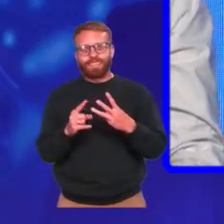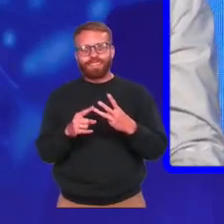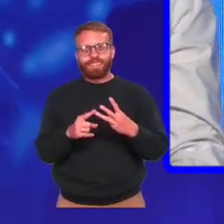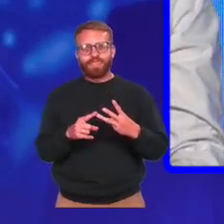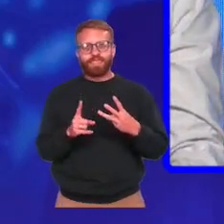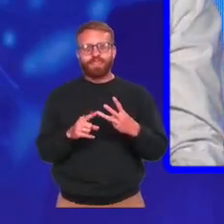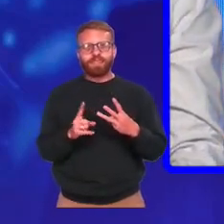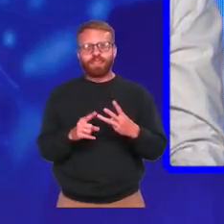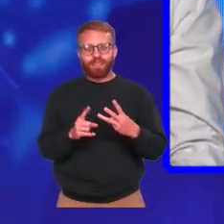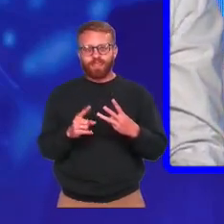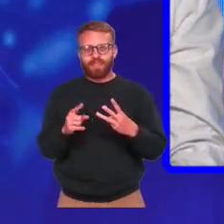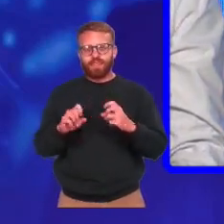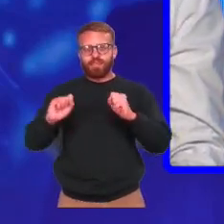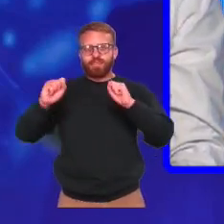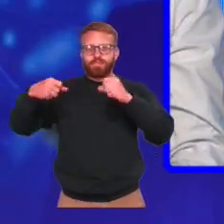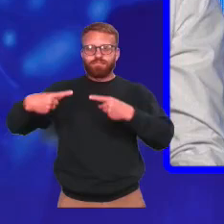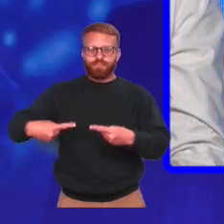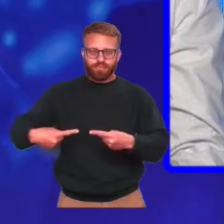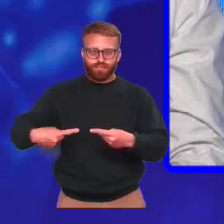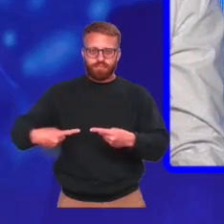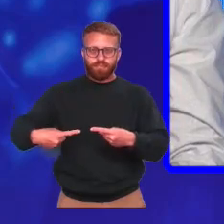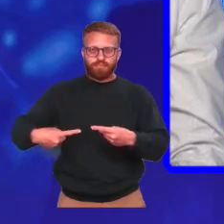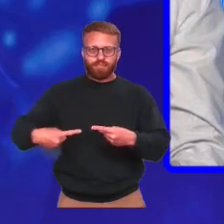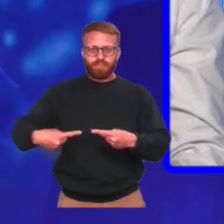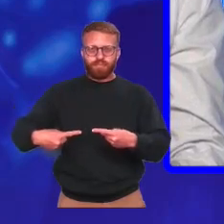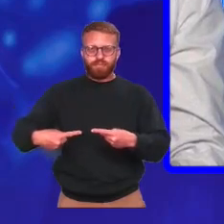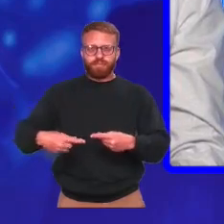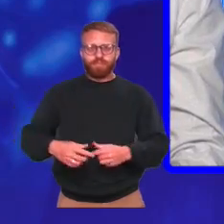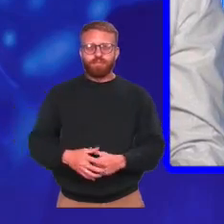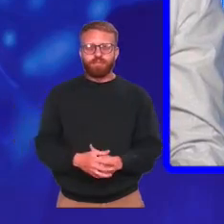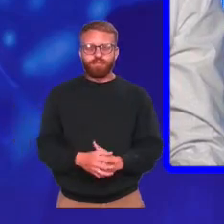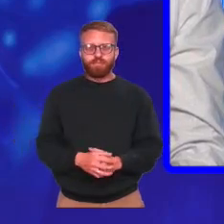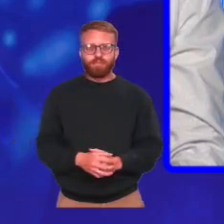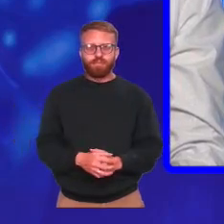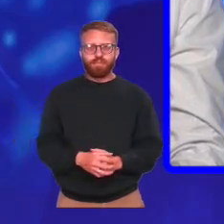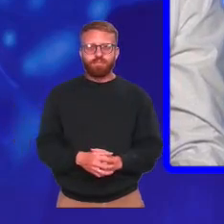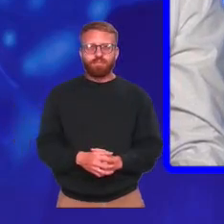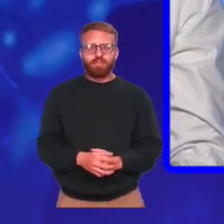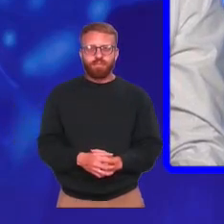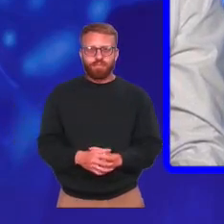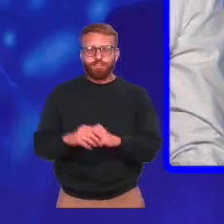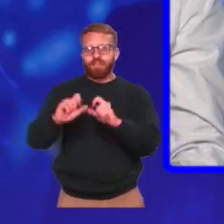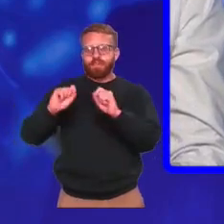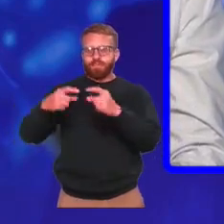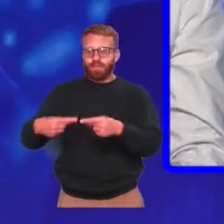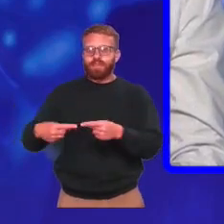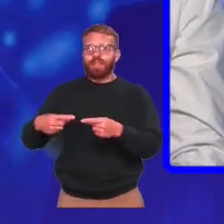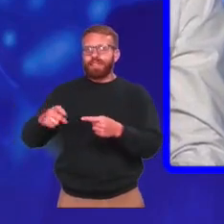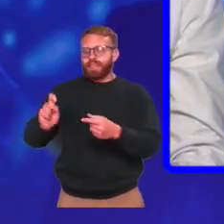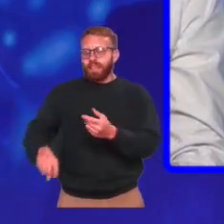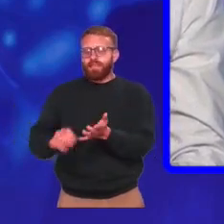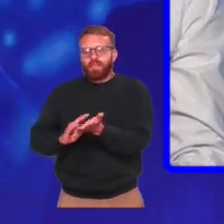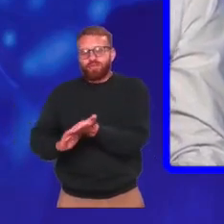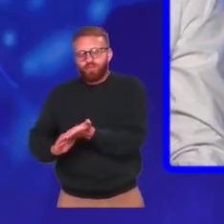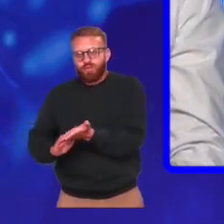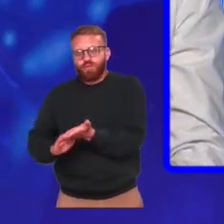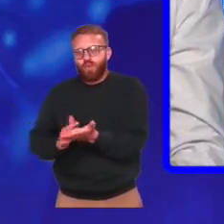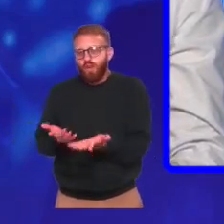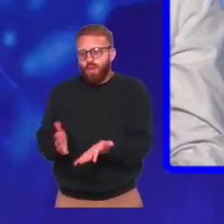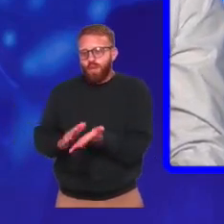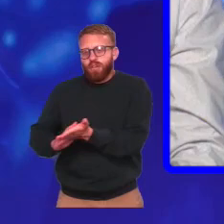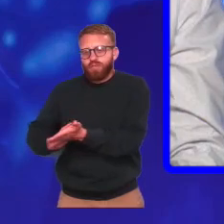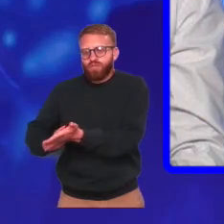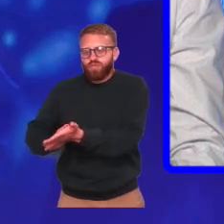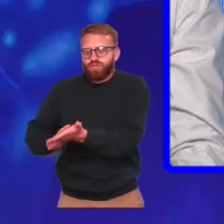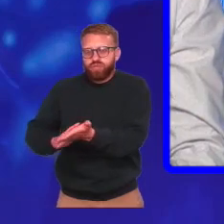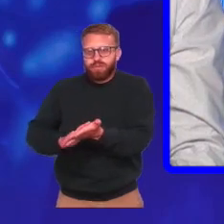it's puzzle solving or anything, we just call it combat, is what is the thing that you are doing? Another way to think of it is what is the compulsion